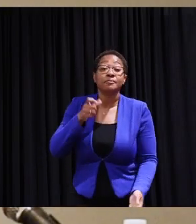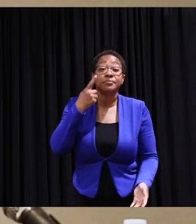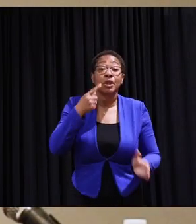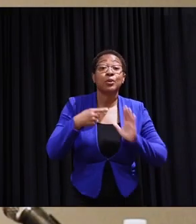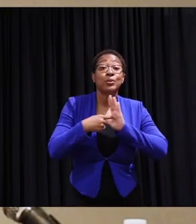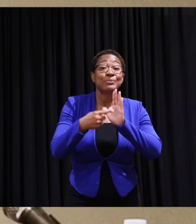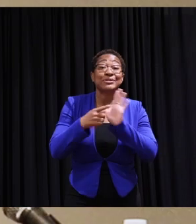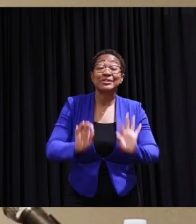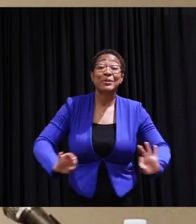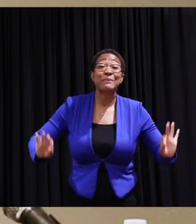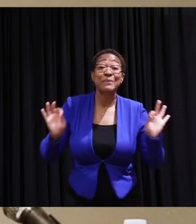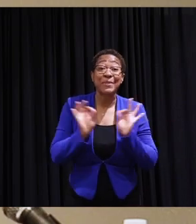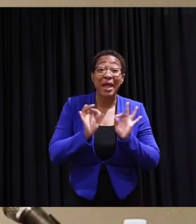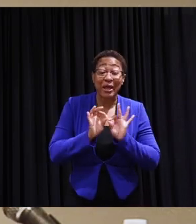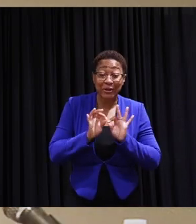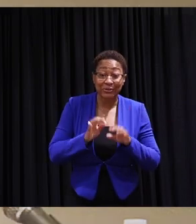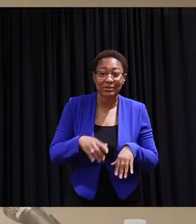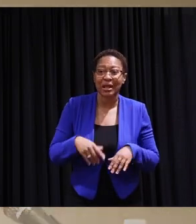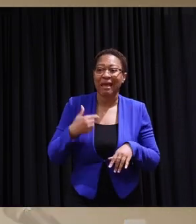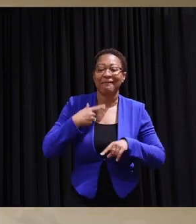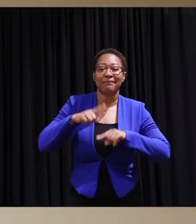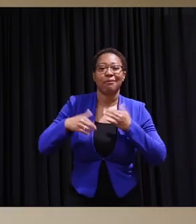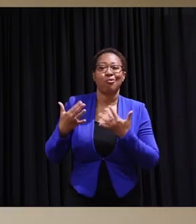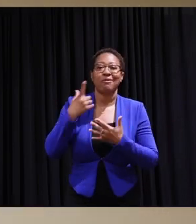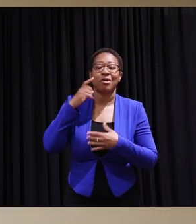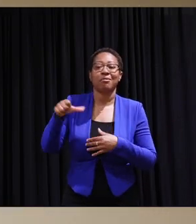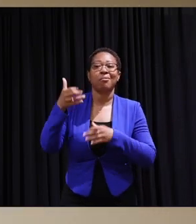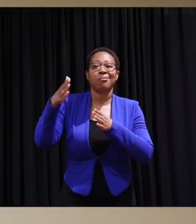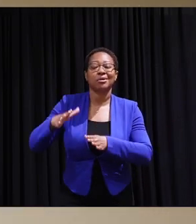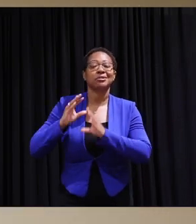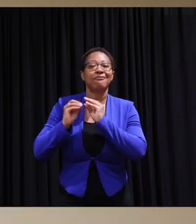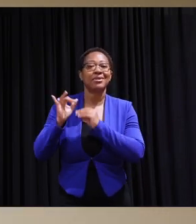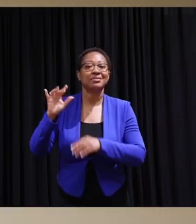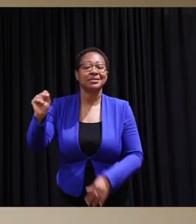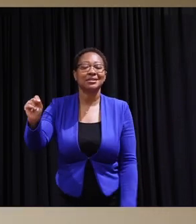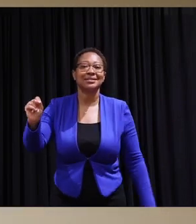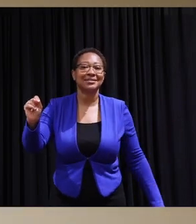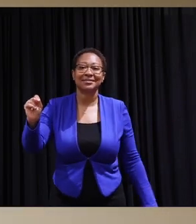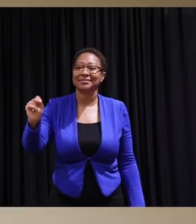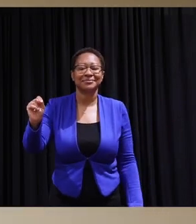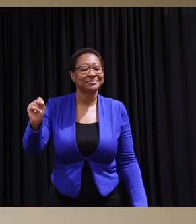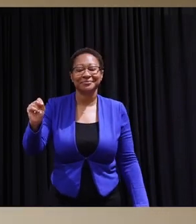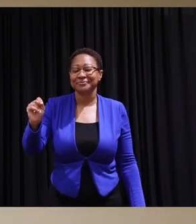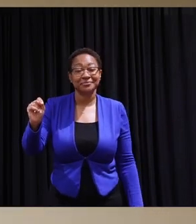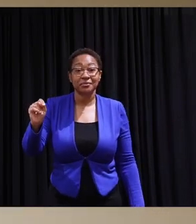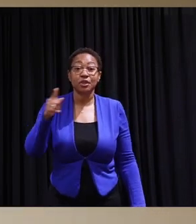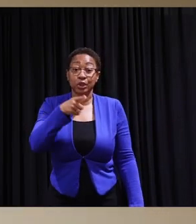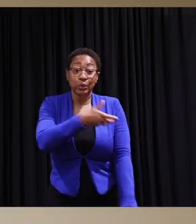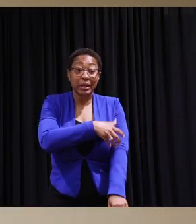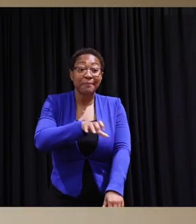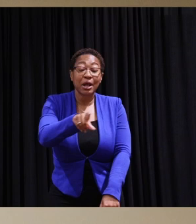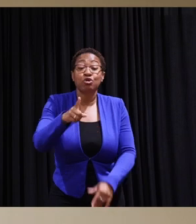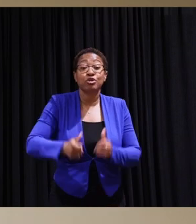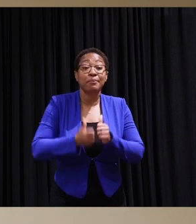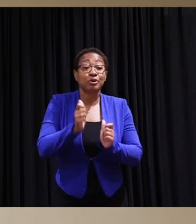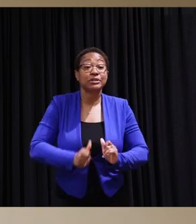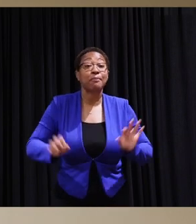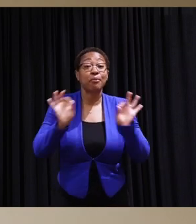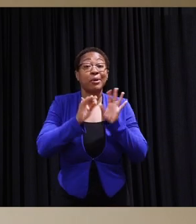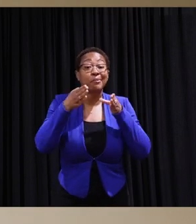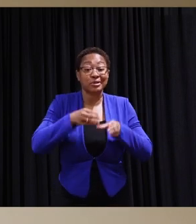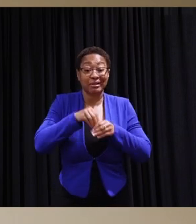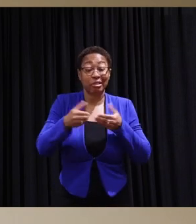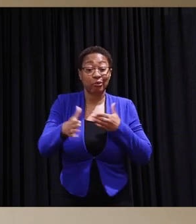Right. So you can't wait for somebody else to fix it. You are empowered. You are the most important person